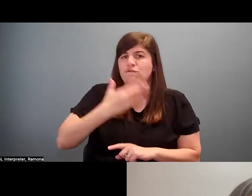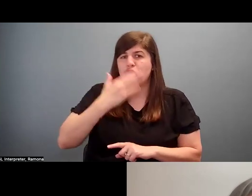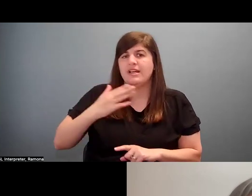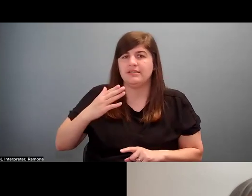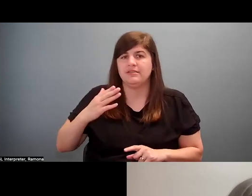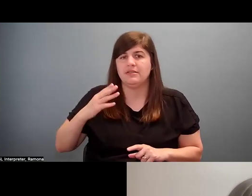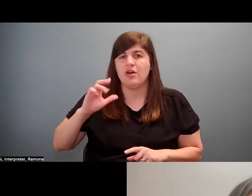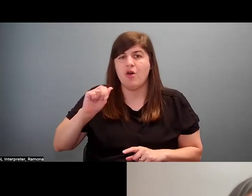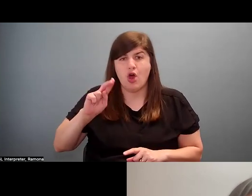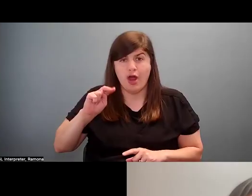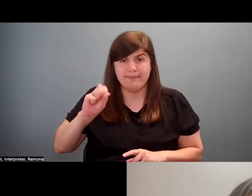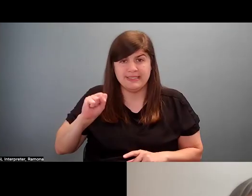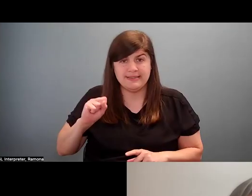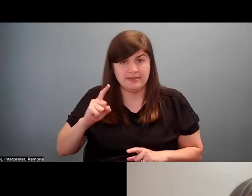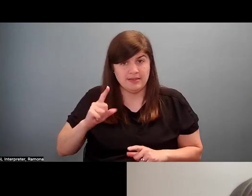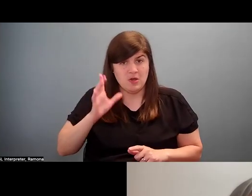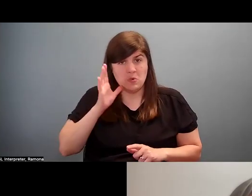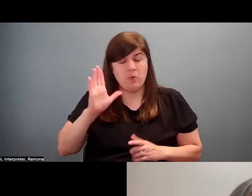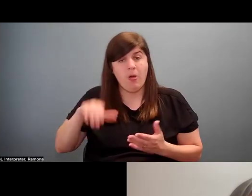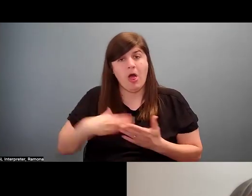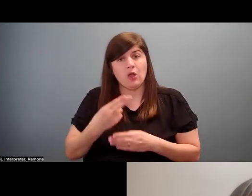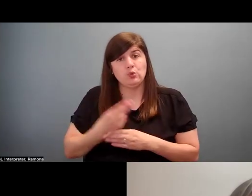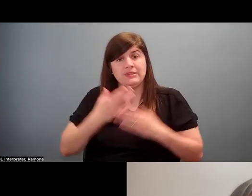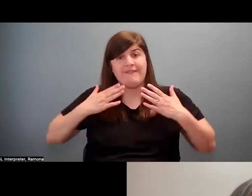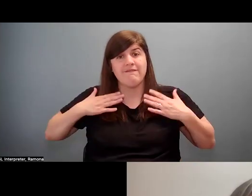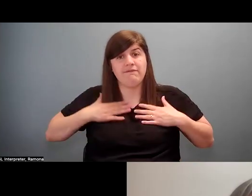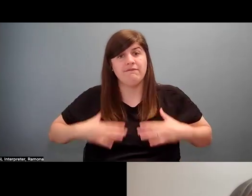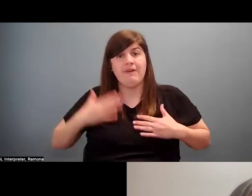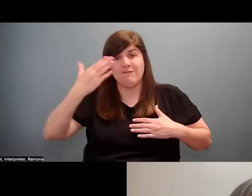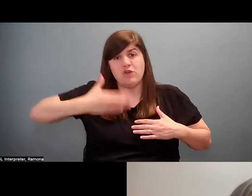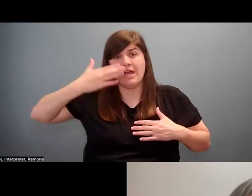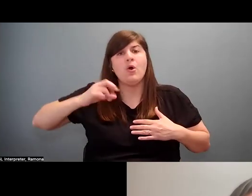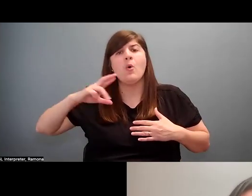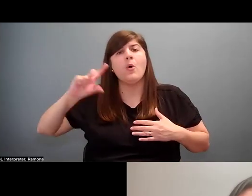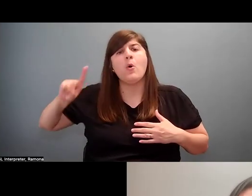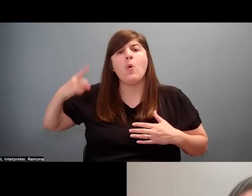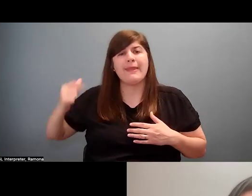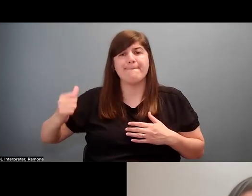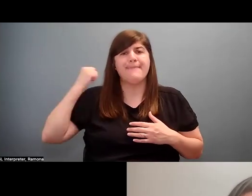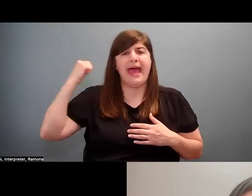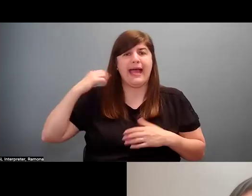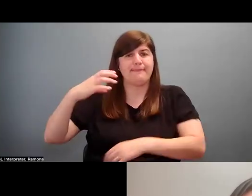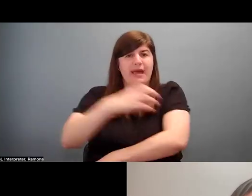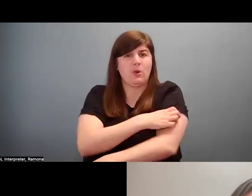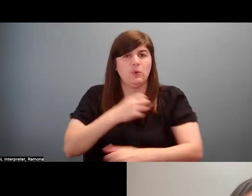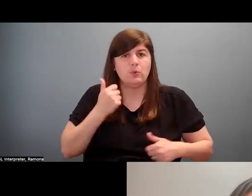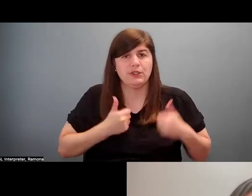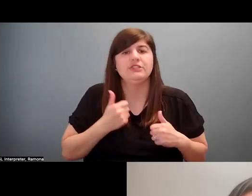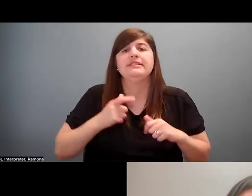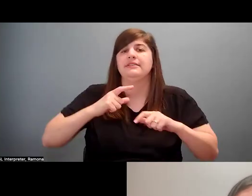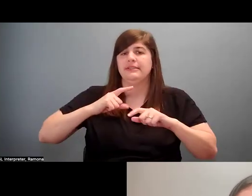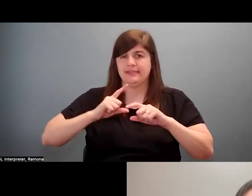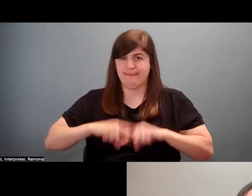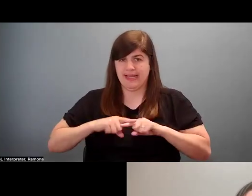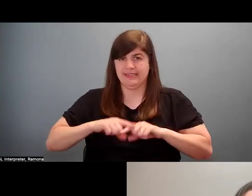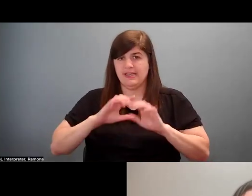all. Are they Mhm. ever using their like all those appendages up front, or is it all like back powered? Depends. If they're swimming, they